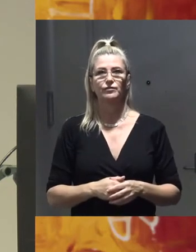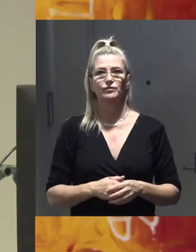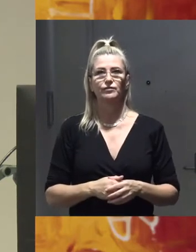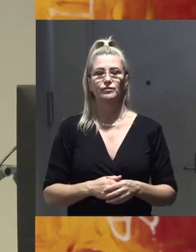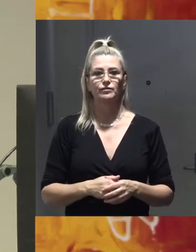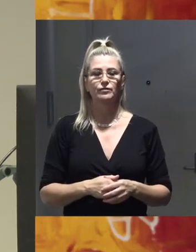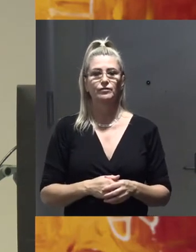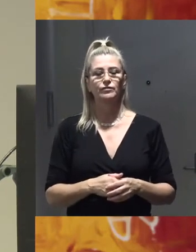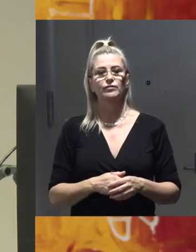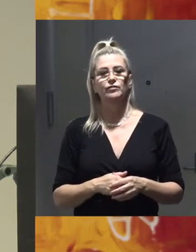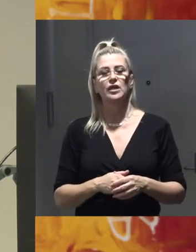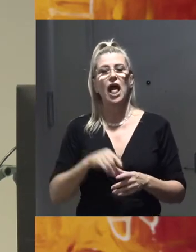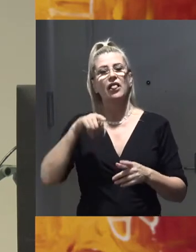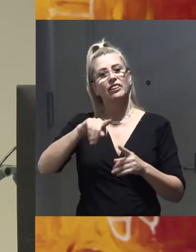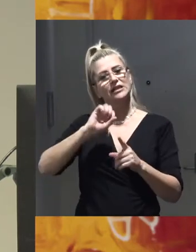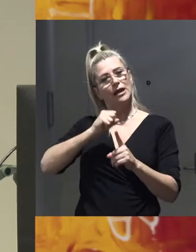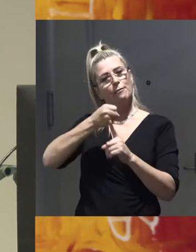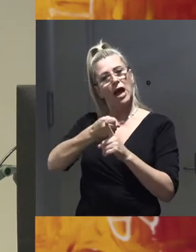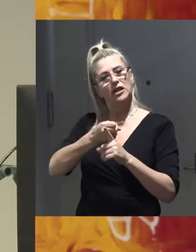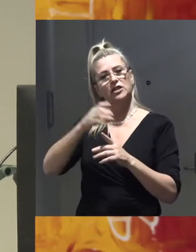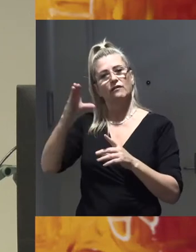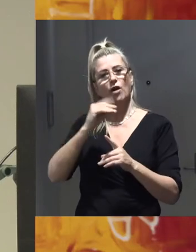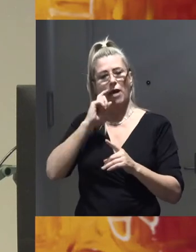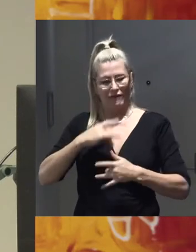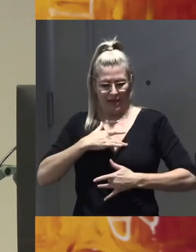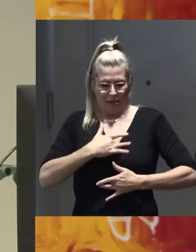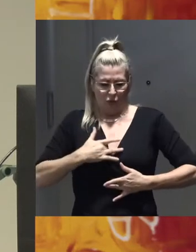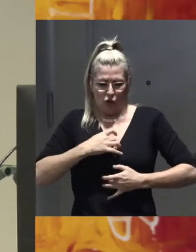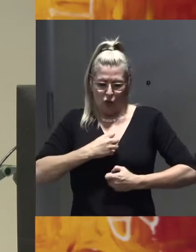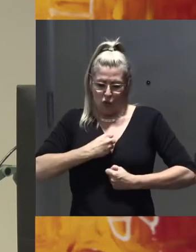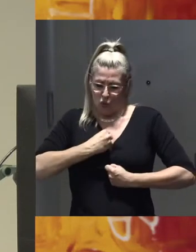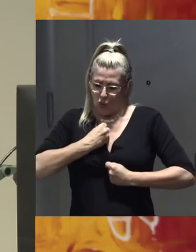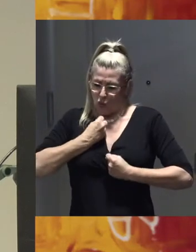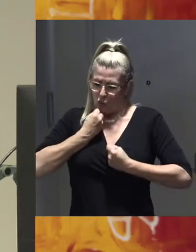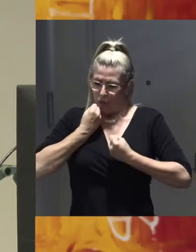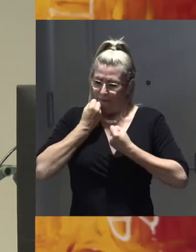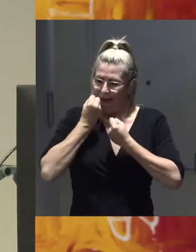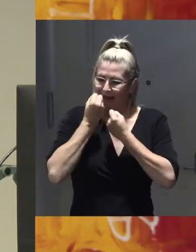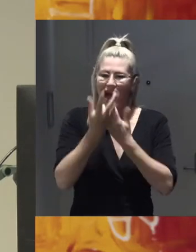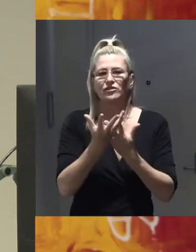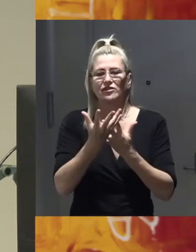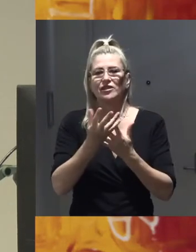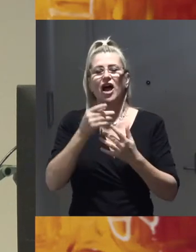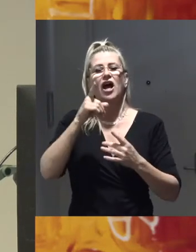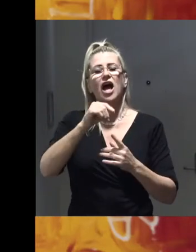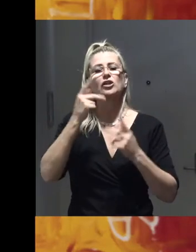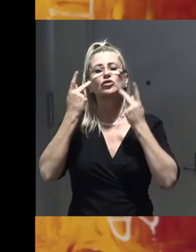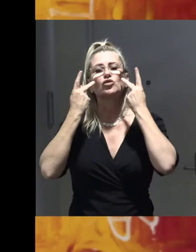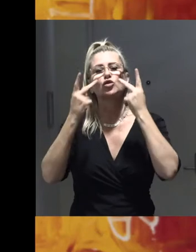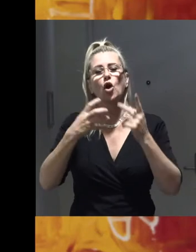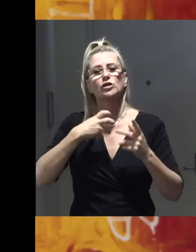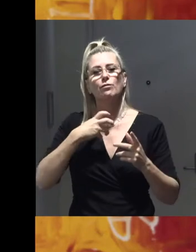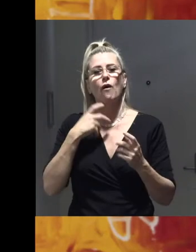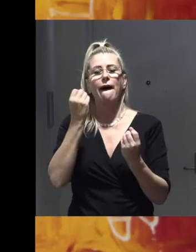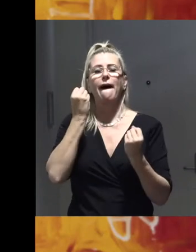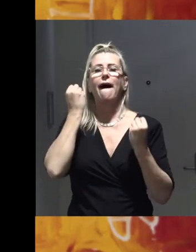The cathartic effect of expressing painful emotions in art form presents pathways to understanding